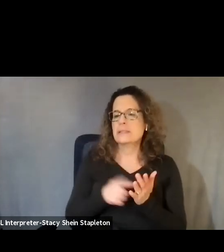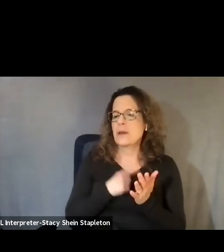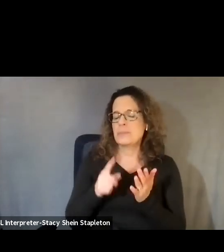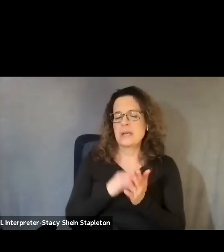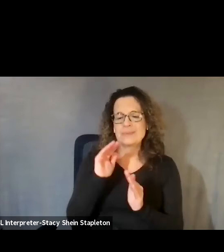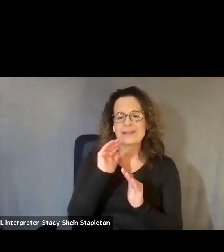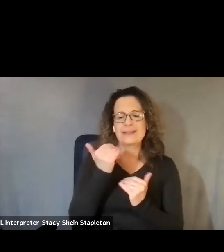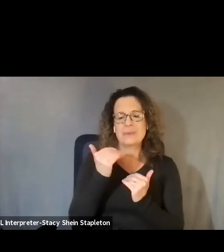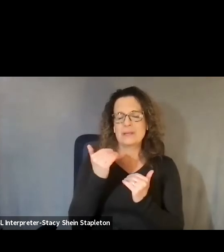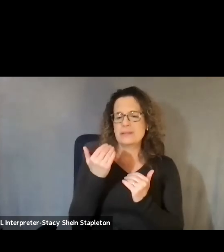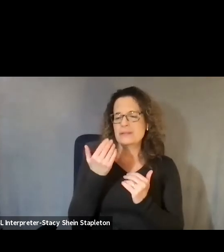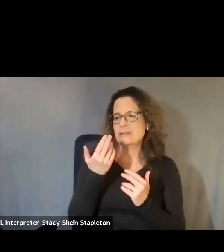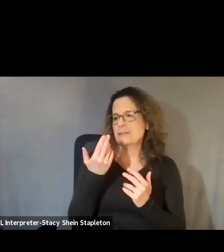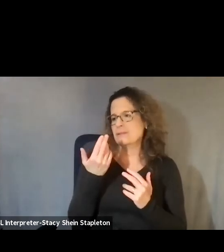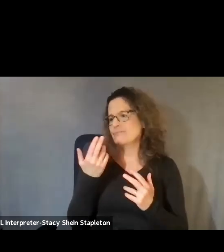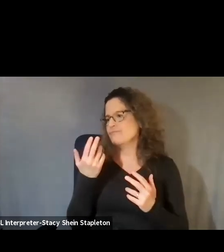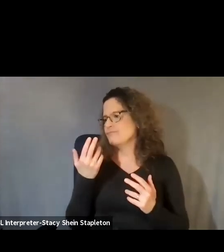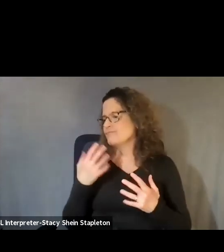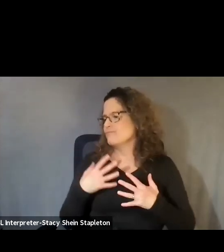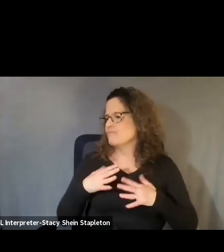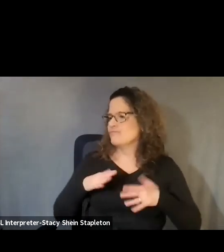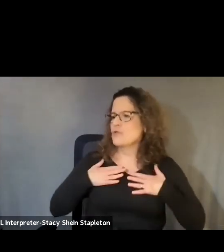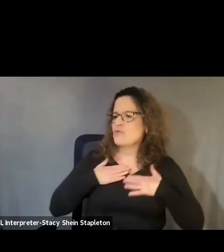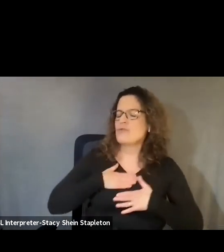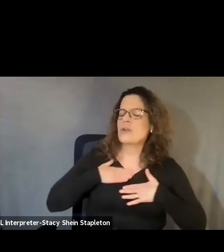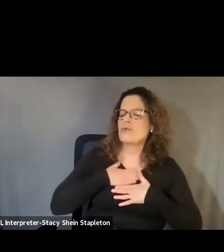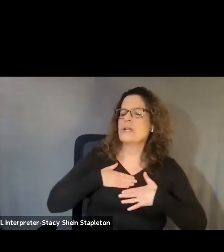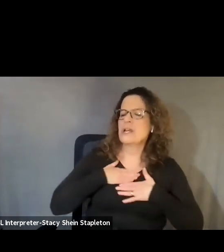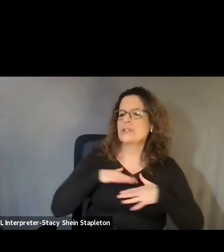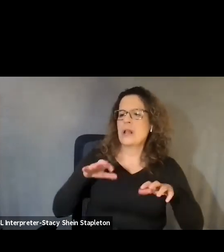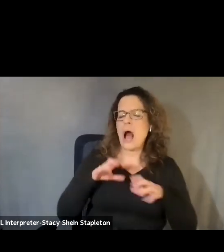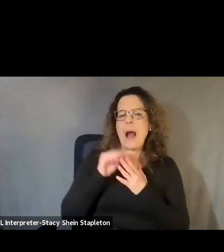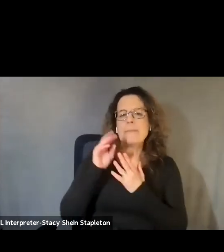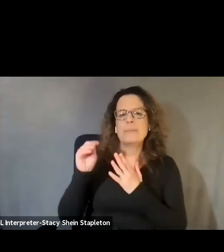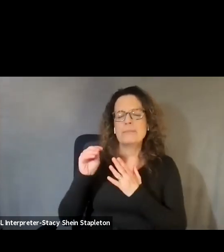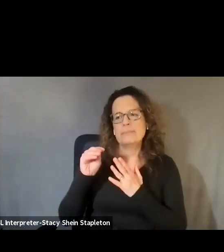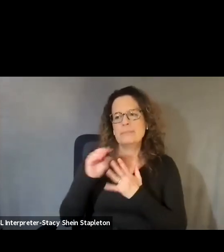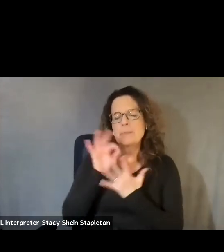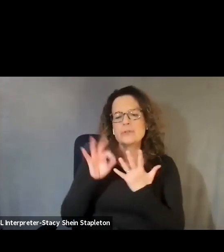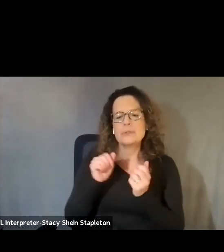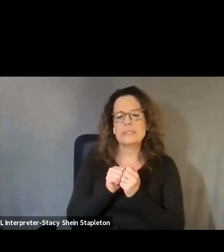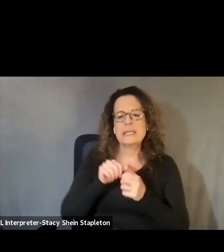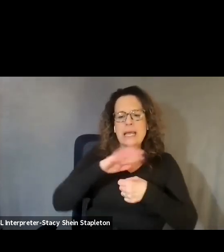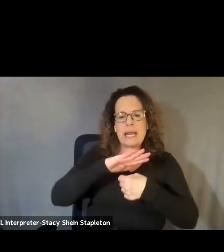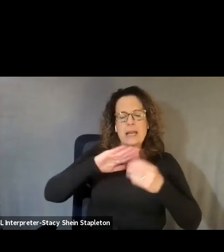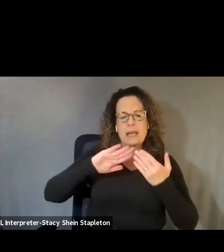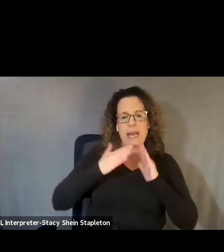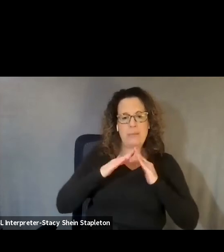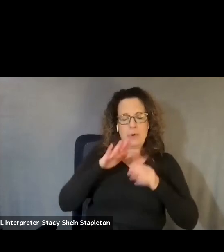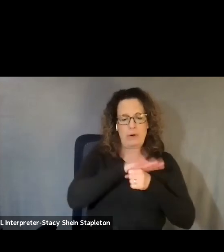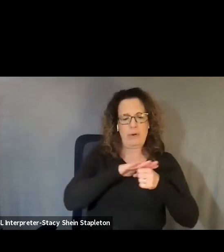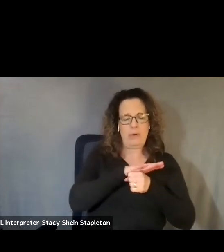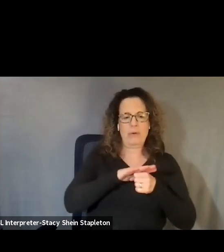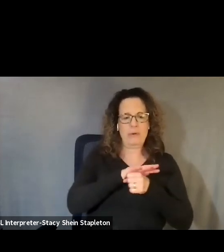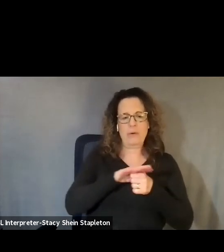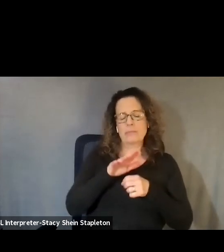opportunities. For example, in the neighborhood of Rogers Park, we have seen 2 to 3